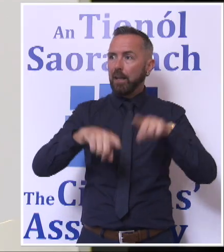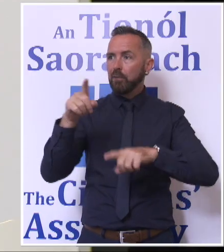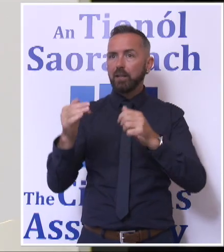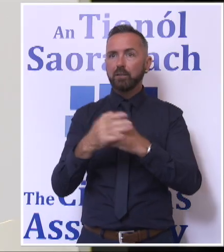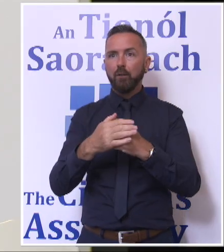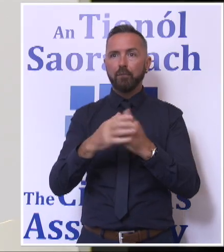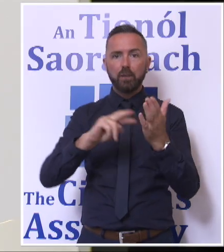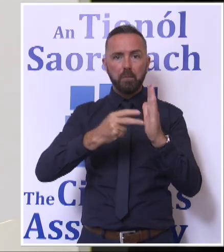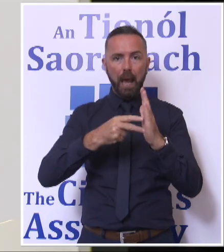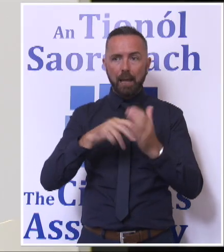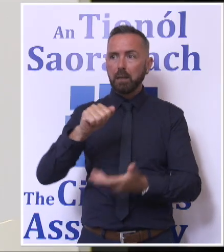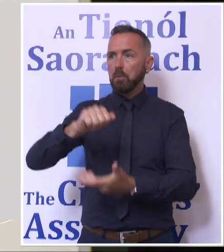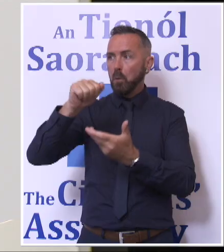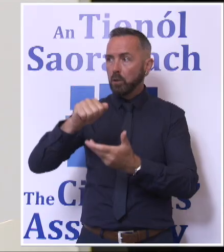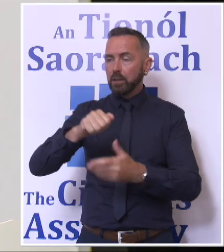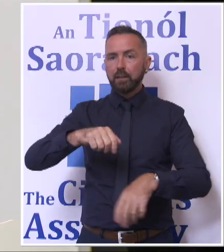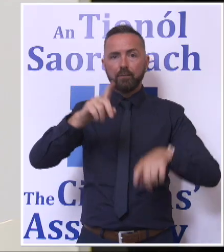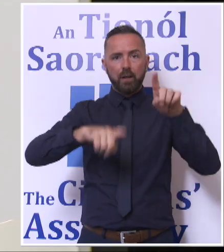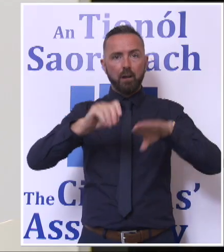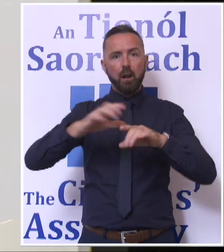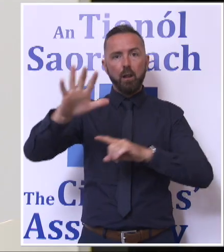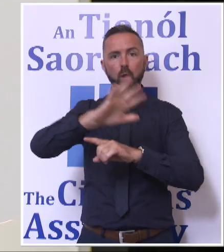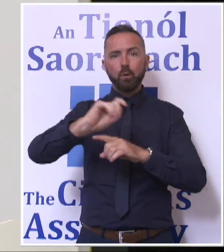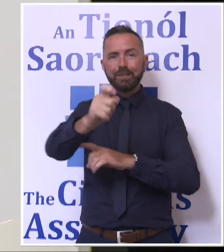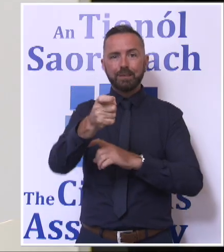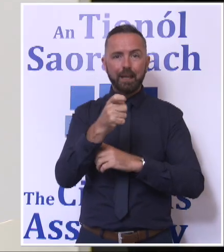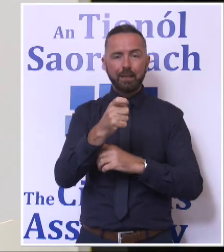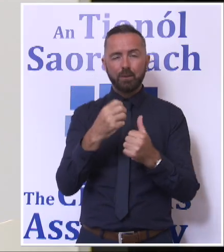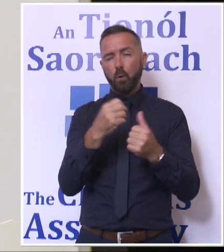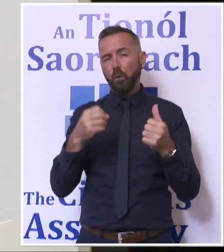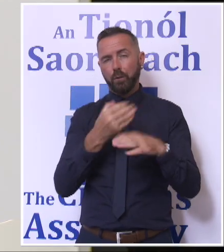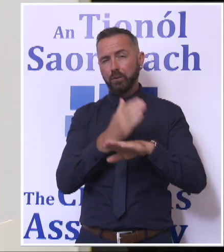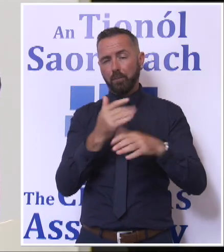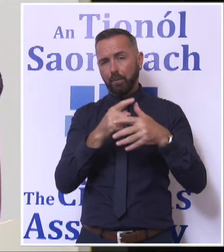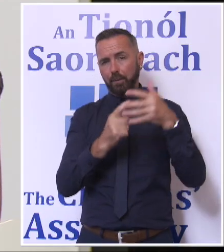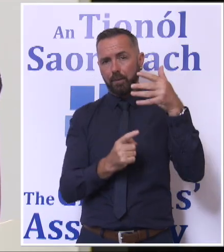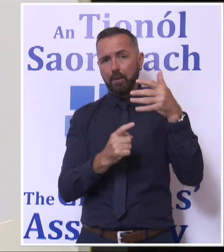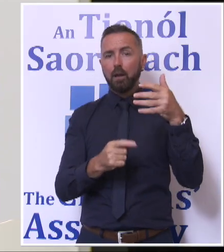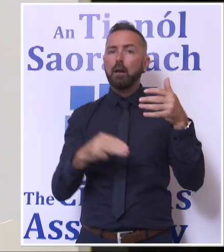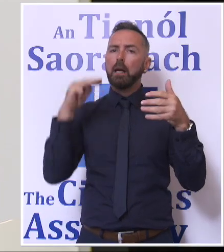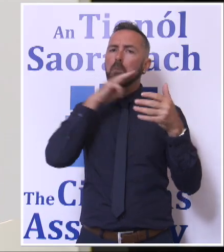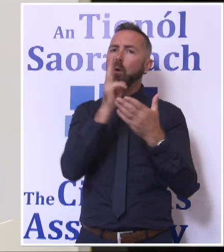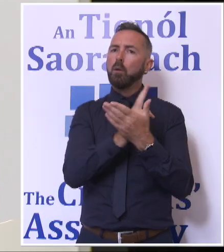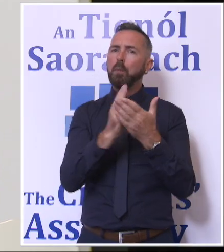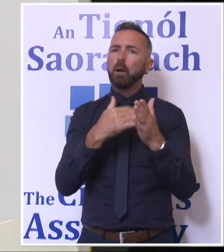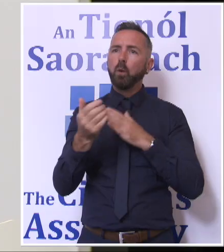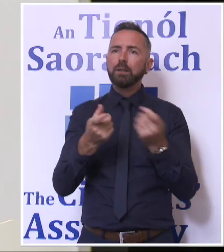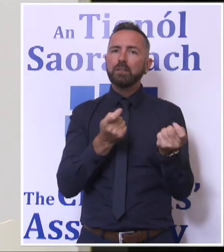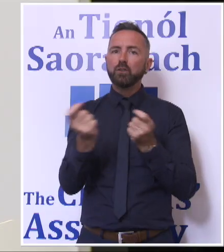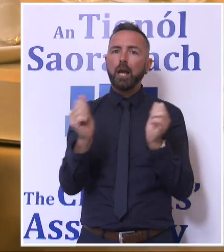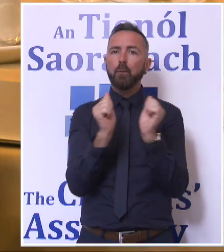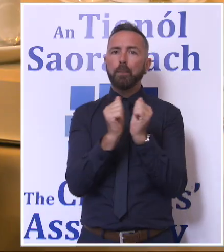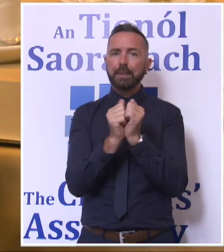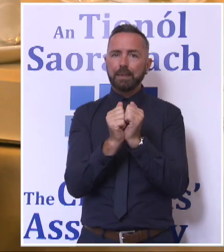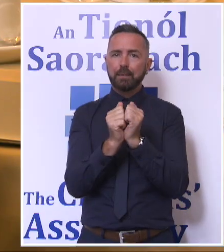the budget, variations on local property tax, amongst others. A really important part of being role is to chair the meetings. So